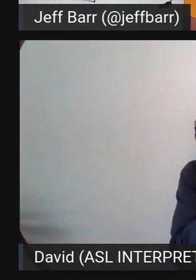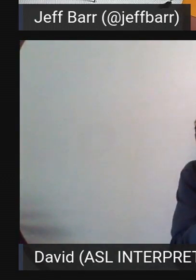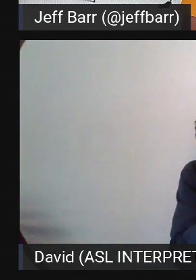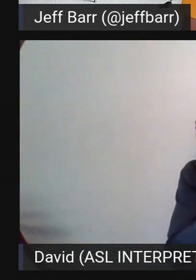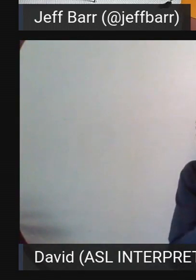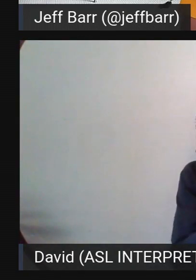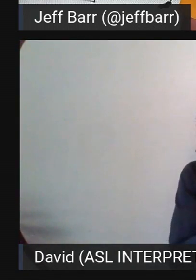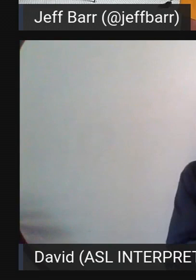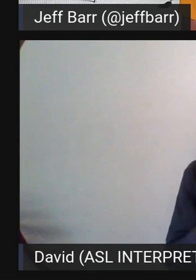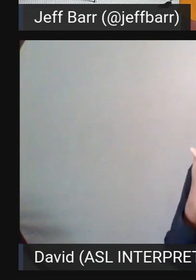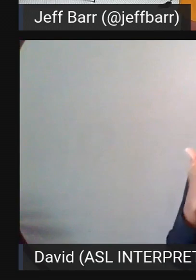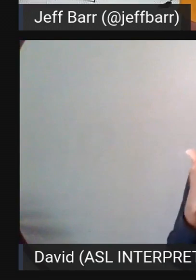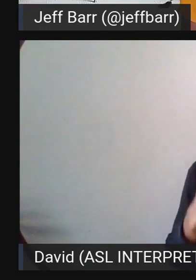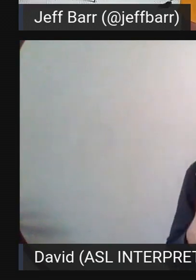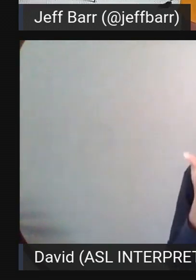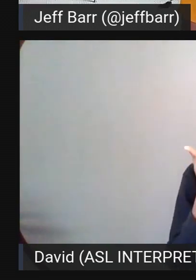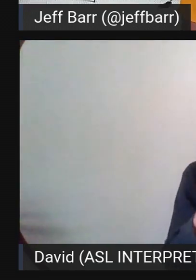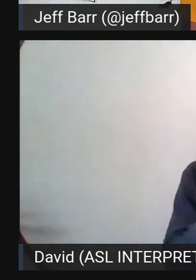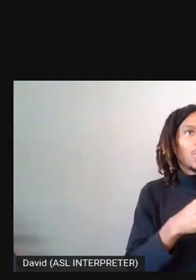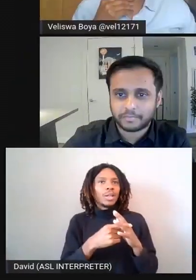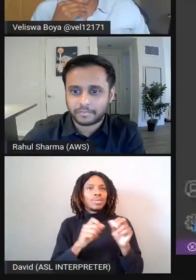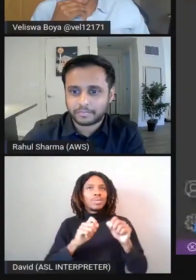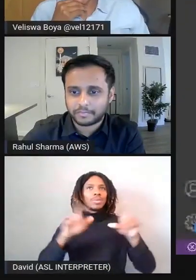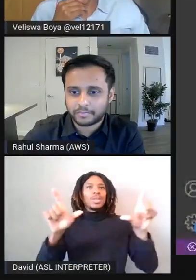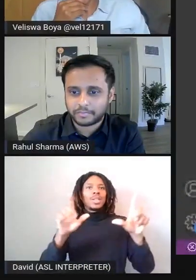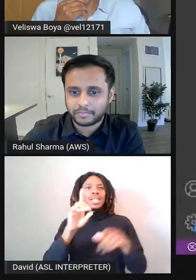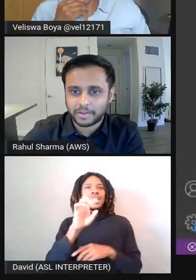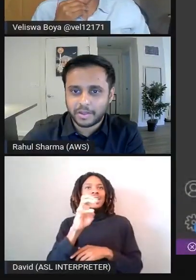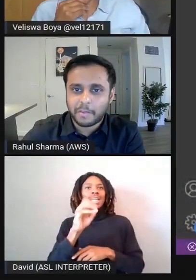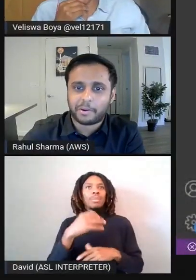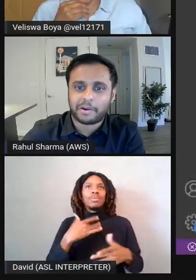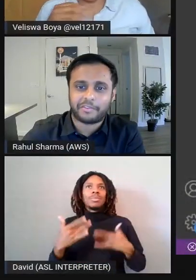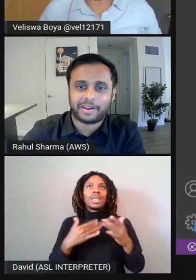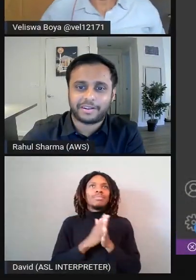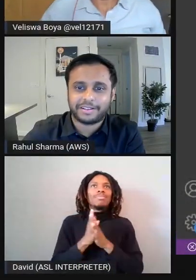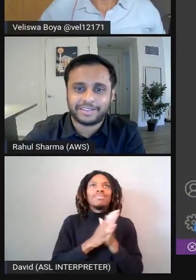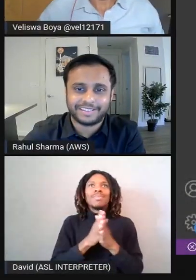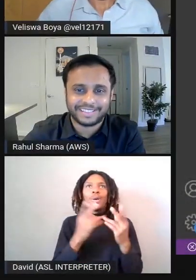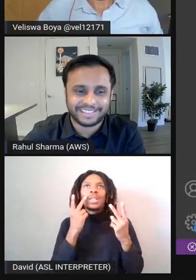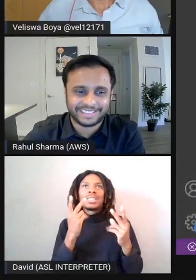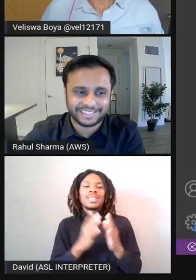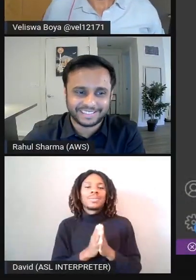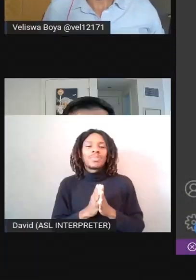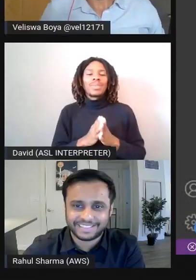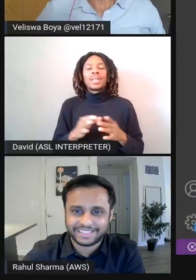let's jump right into the demo. I'm eager to see this. Yeah. Perfect.